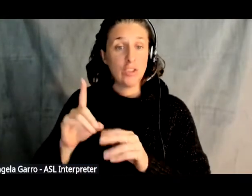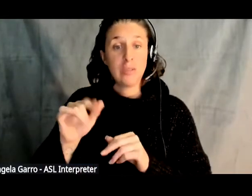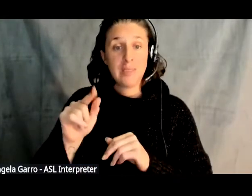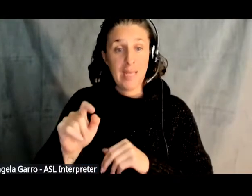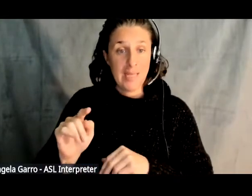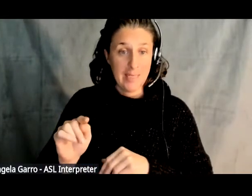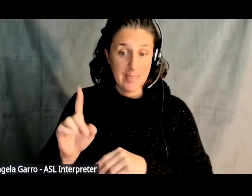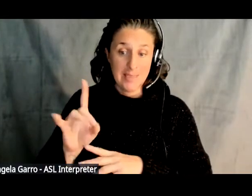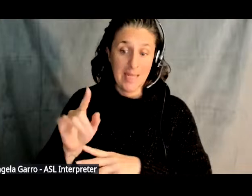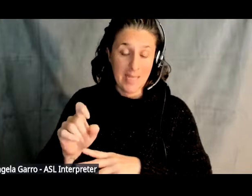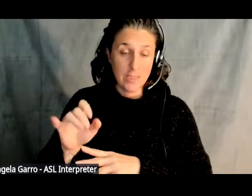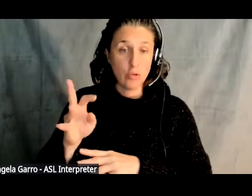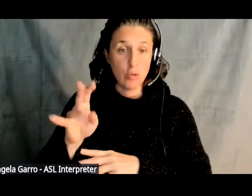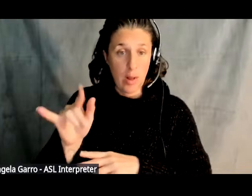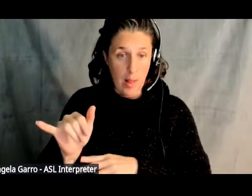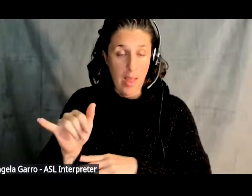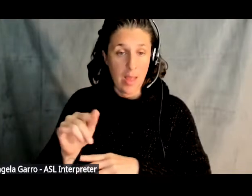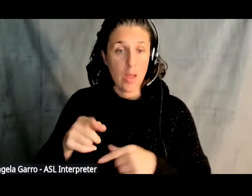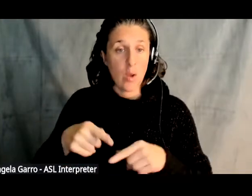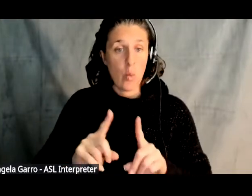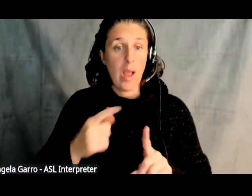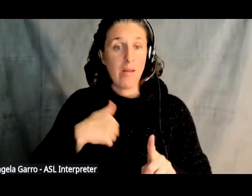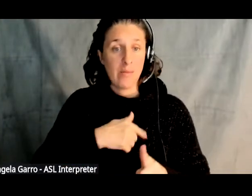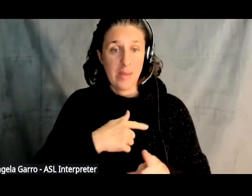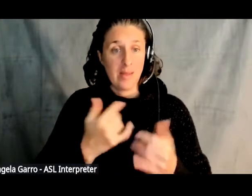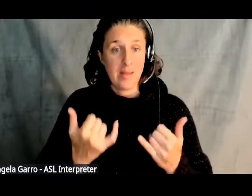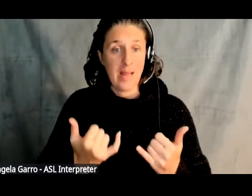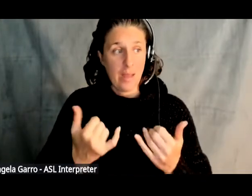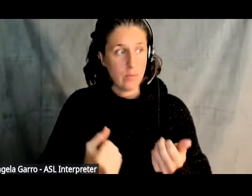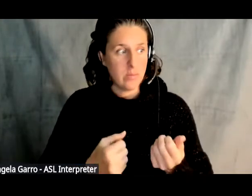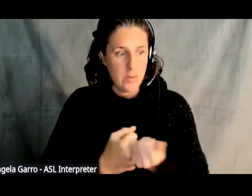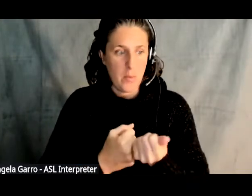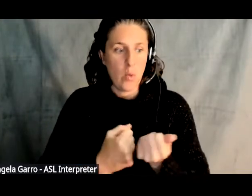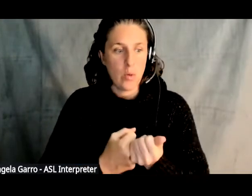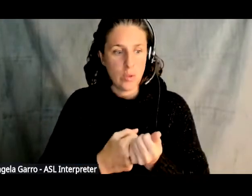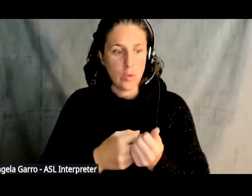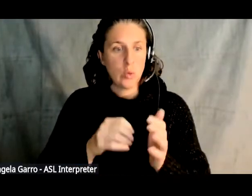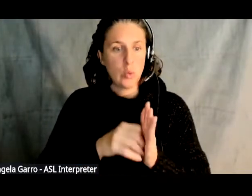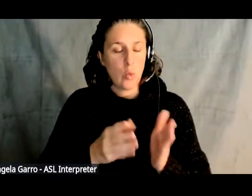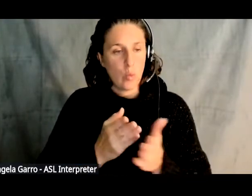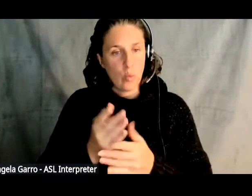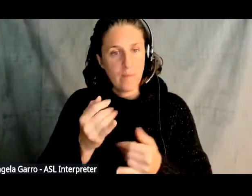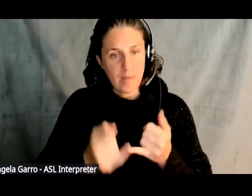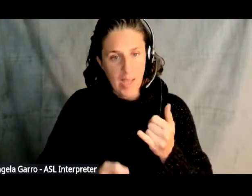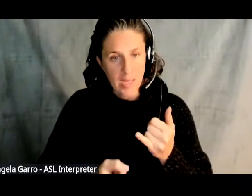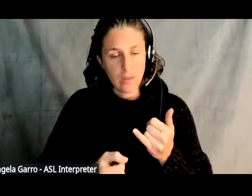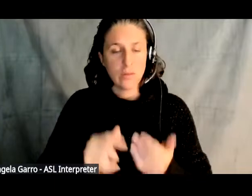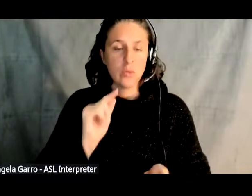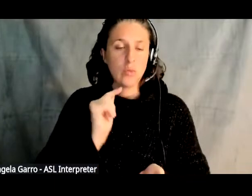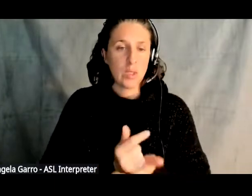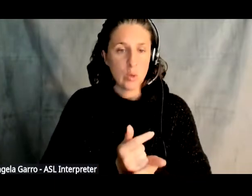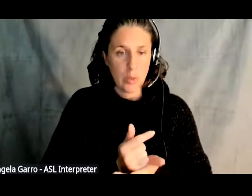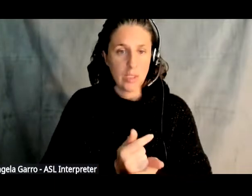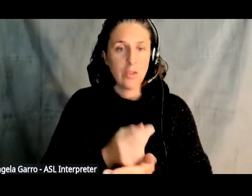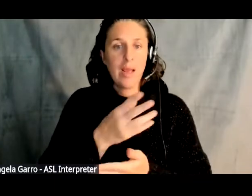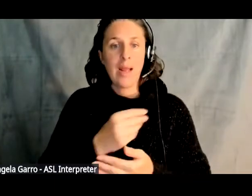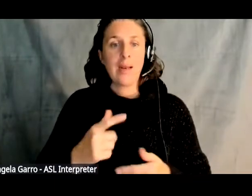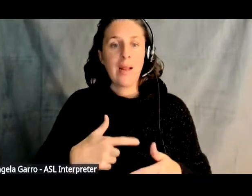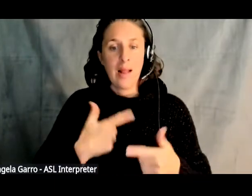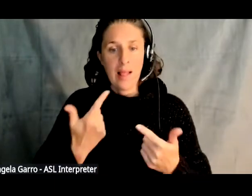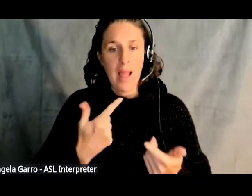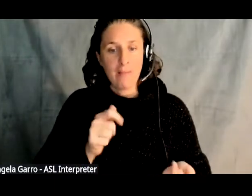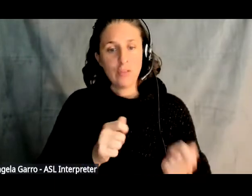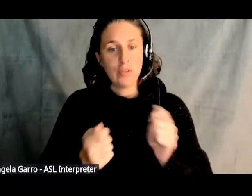July, while we're in the midst of supporting students through finals, graduation, and life